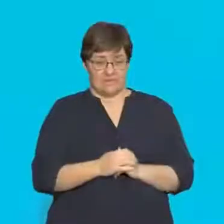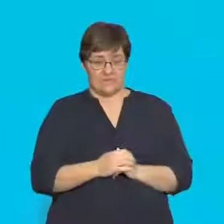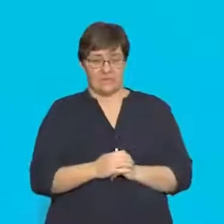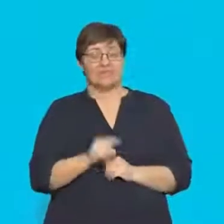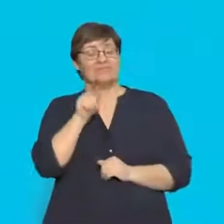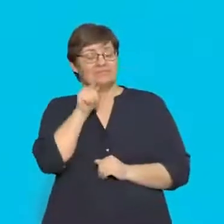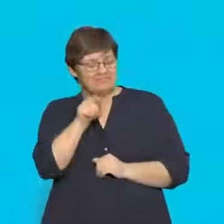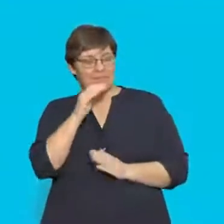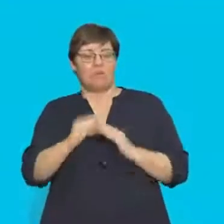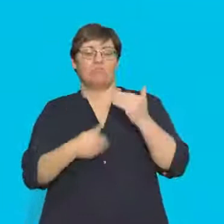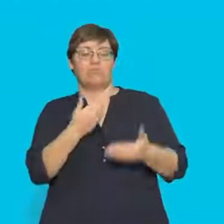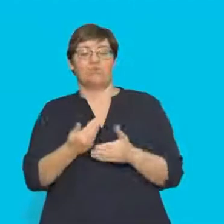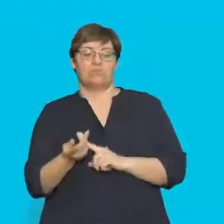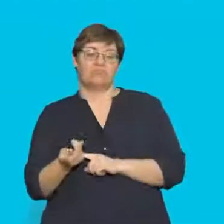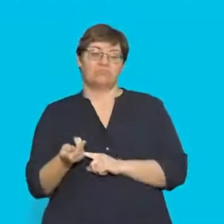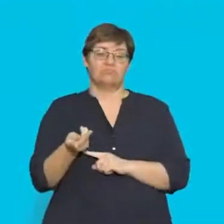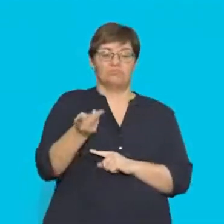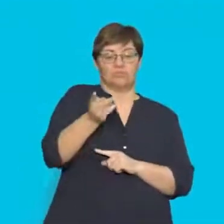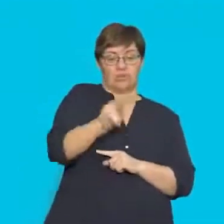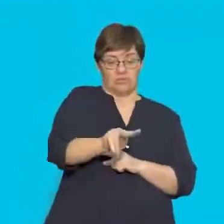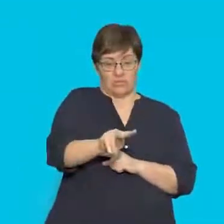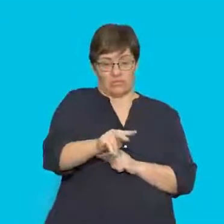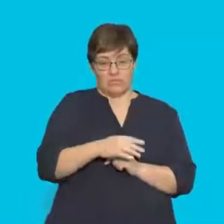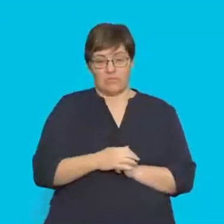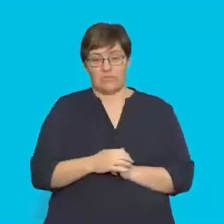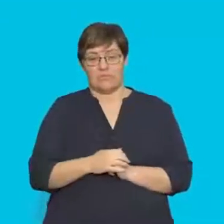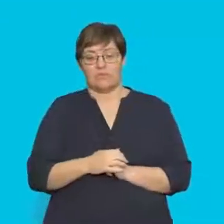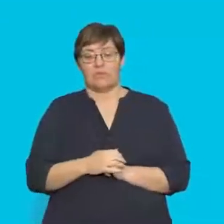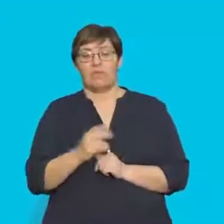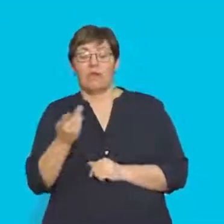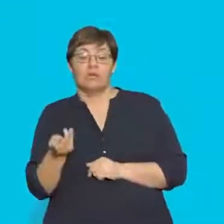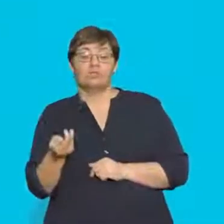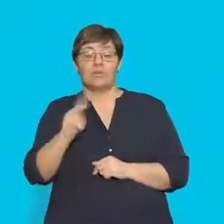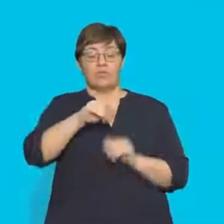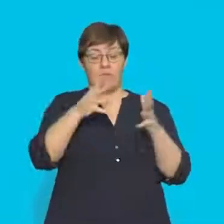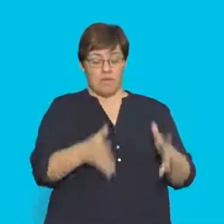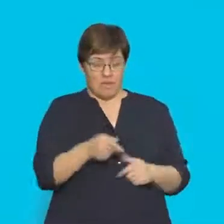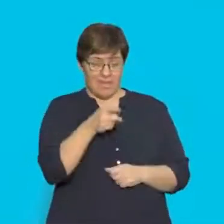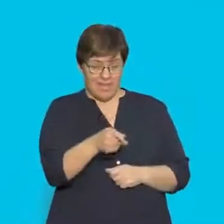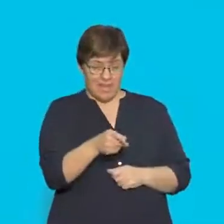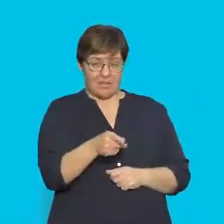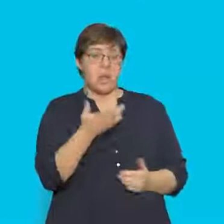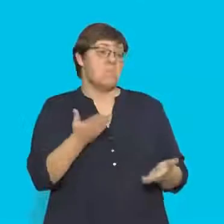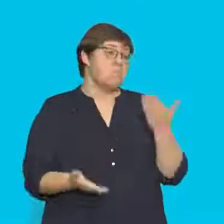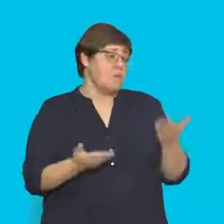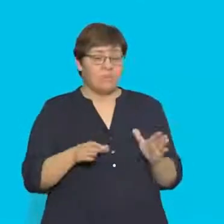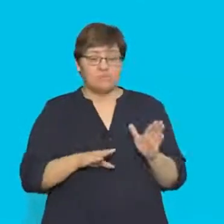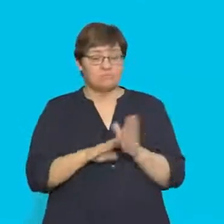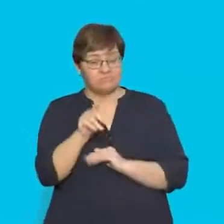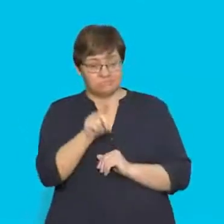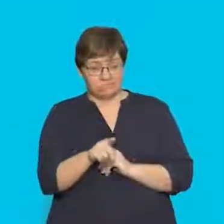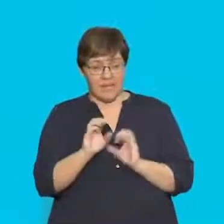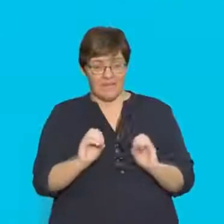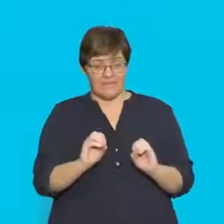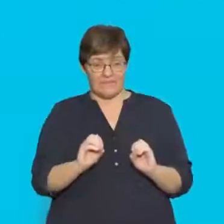that is the process of transforming. So a transformer, which you might go past